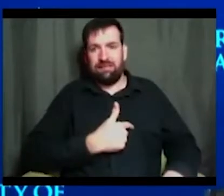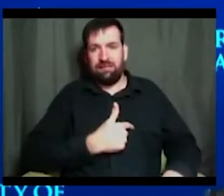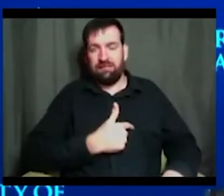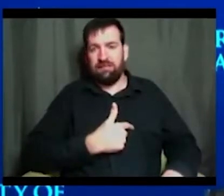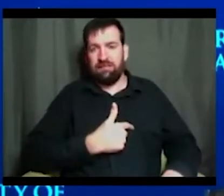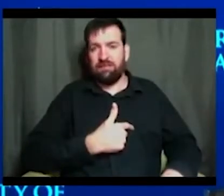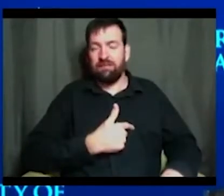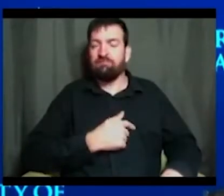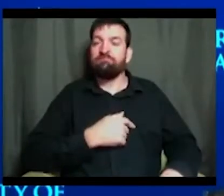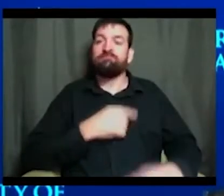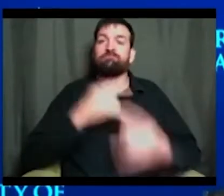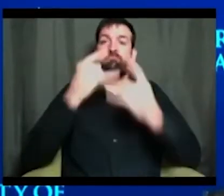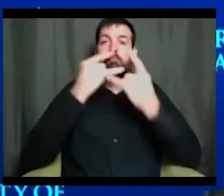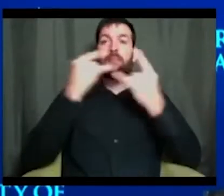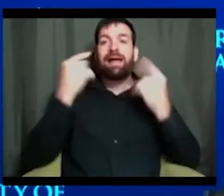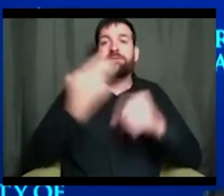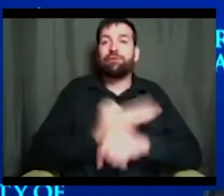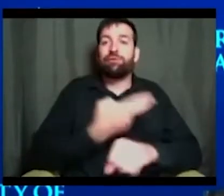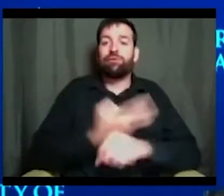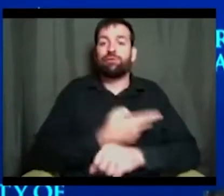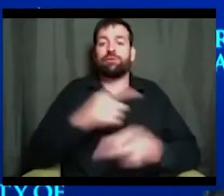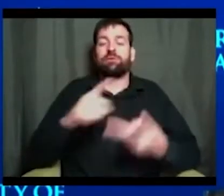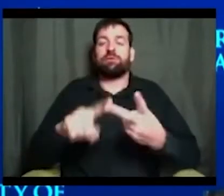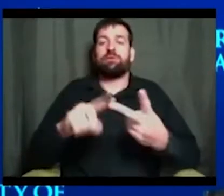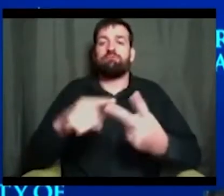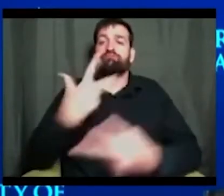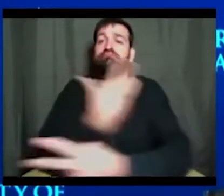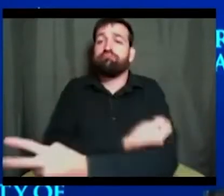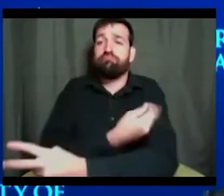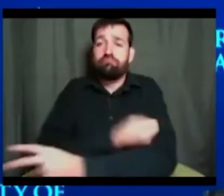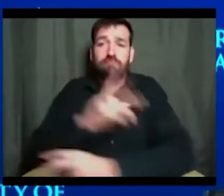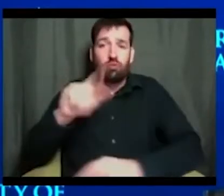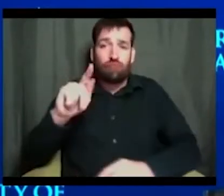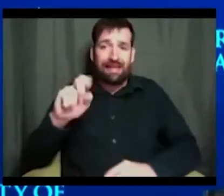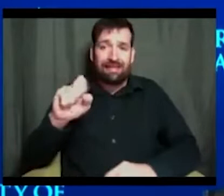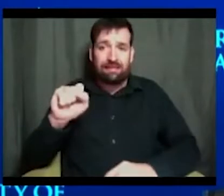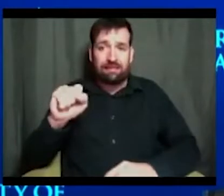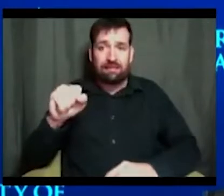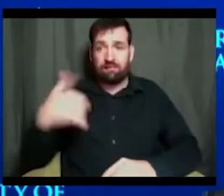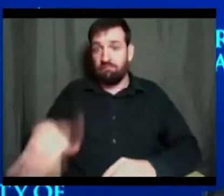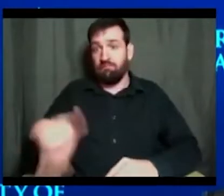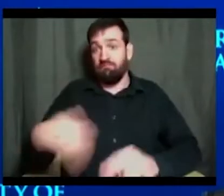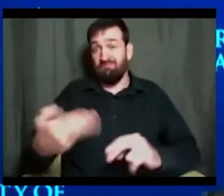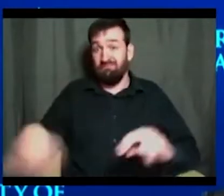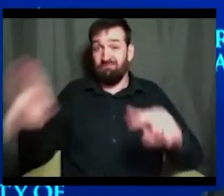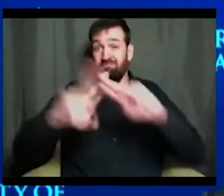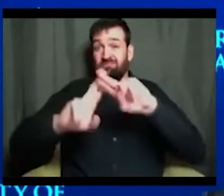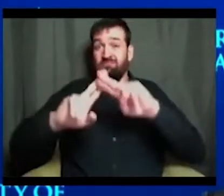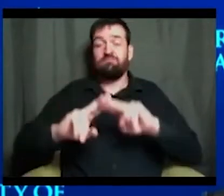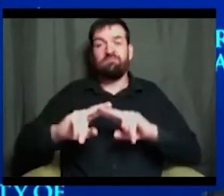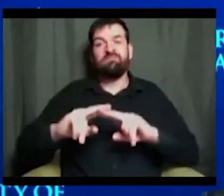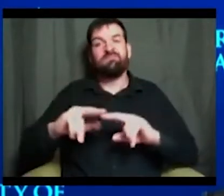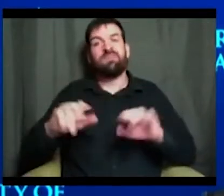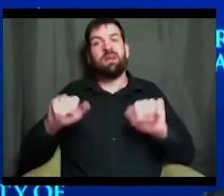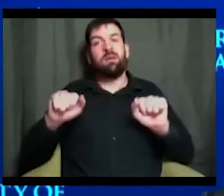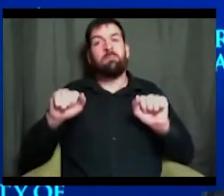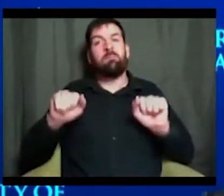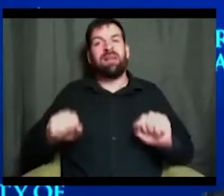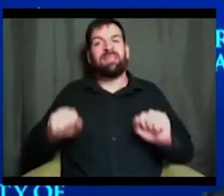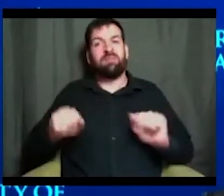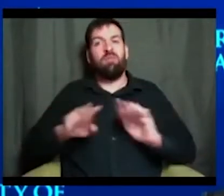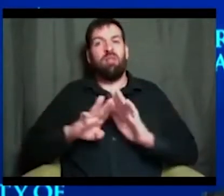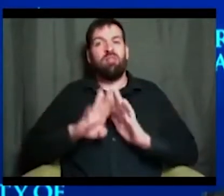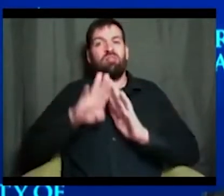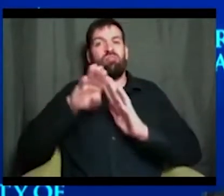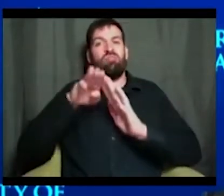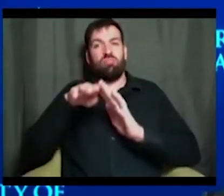mask use and getting their immunization rates up really high. We're likely to have this fluctuating plateau through the winter. That's